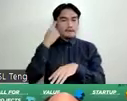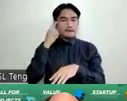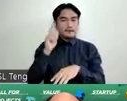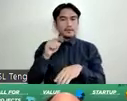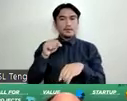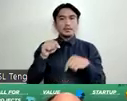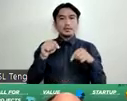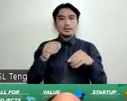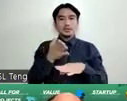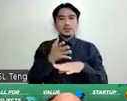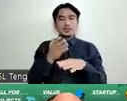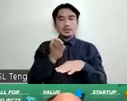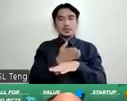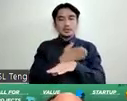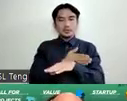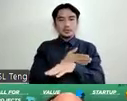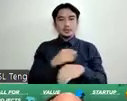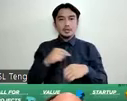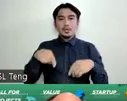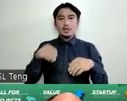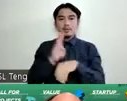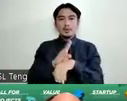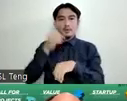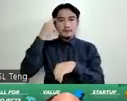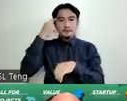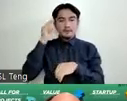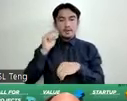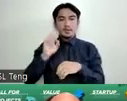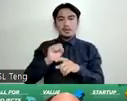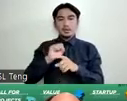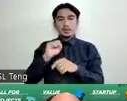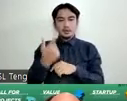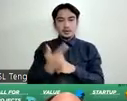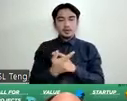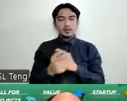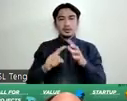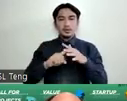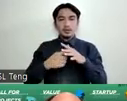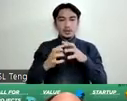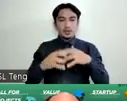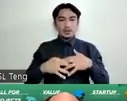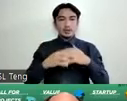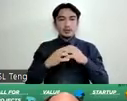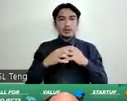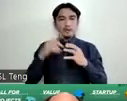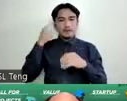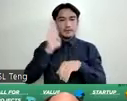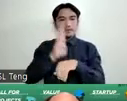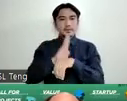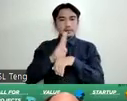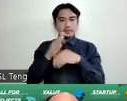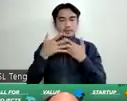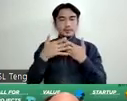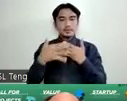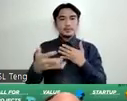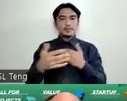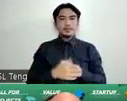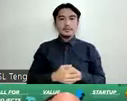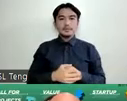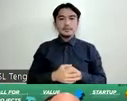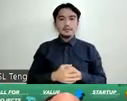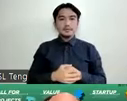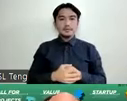and business incubator for social good startups in Benilde and beyond. The Peter D. Garrucho